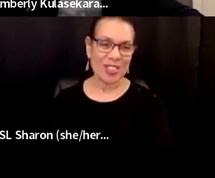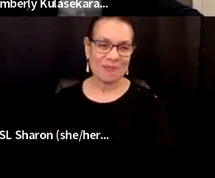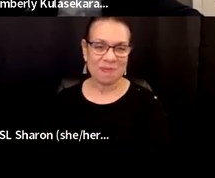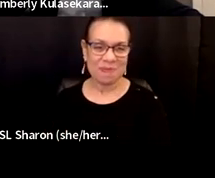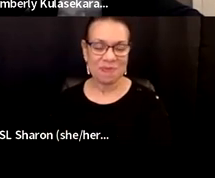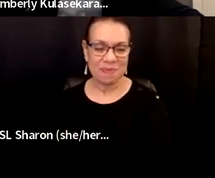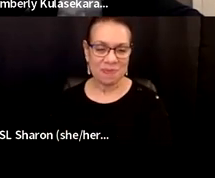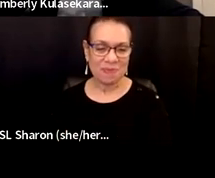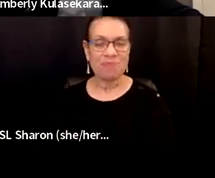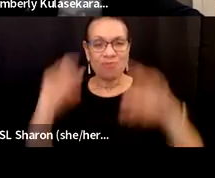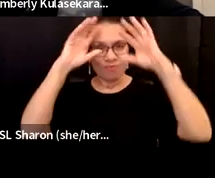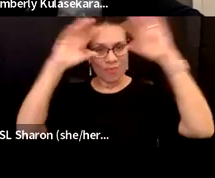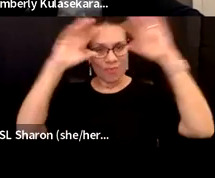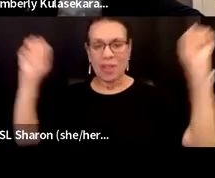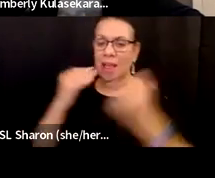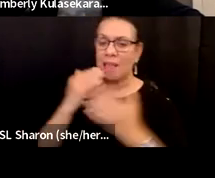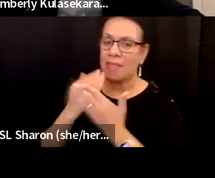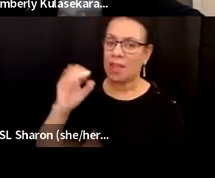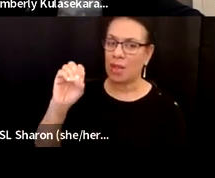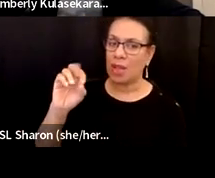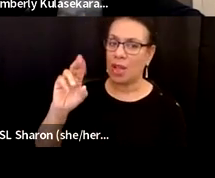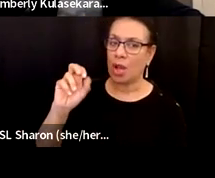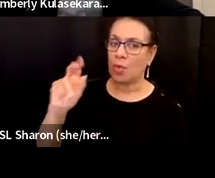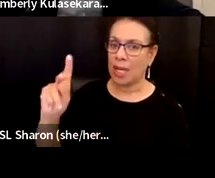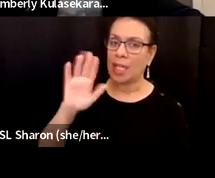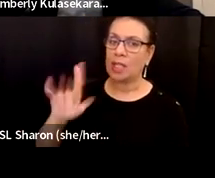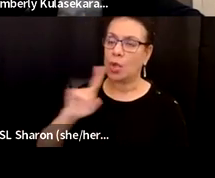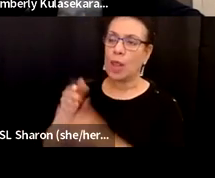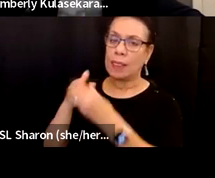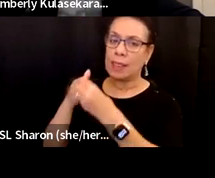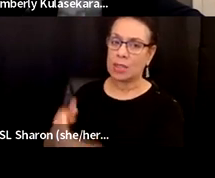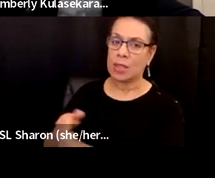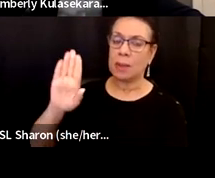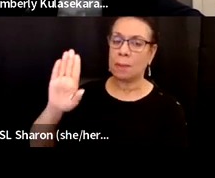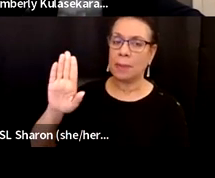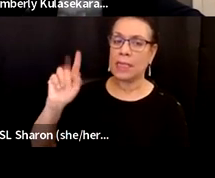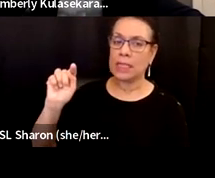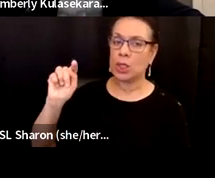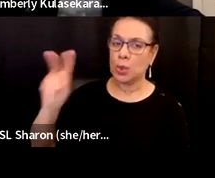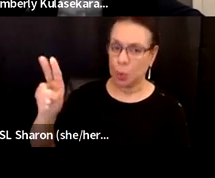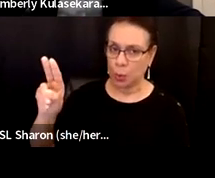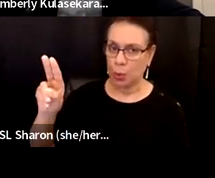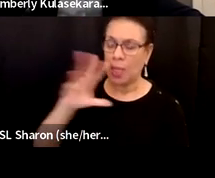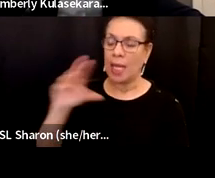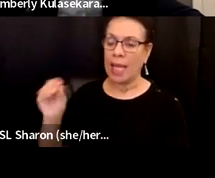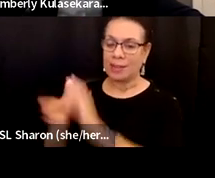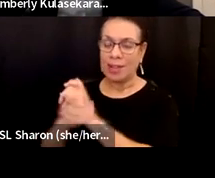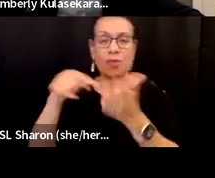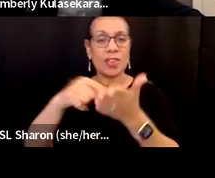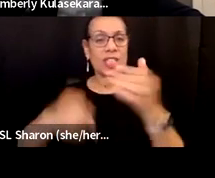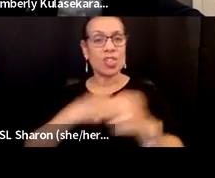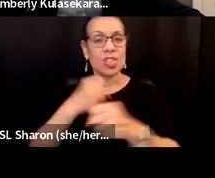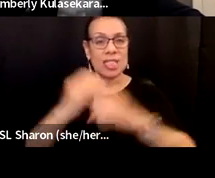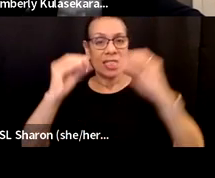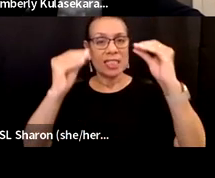thank you eric and thank you for your leadership at the btu and for your partnership and congratulations to this year's educators of the